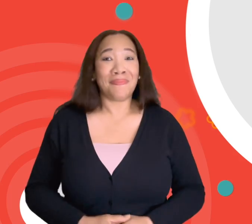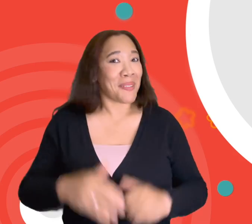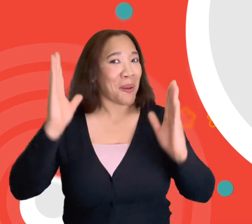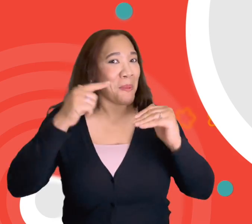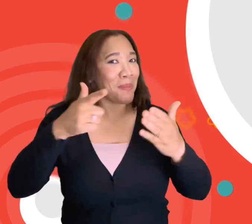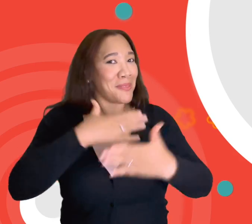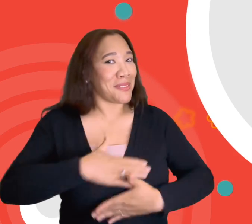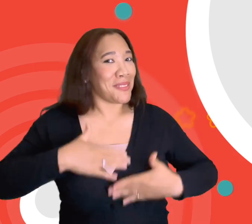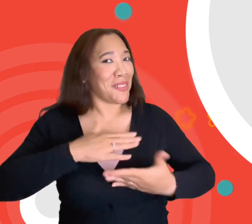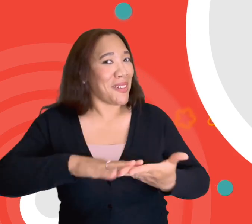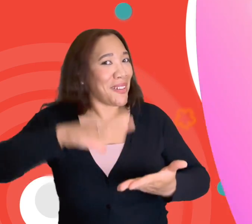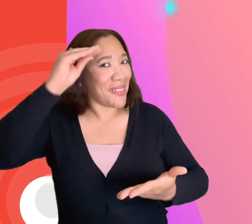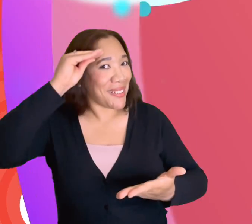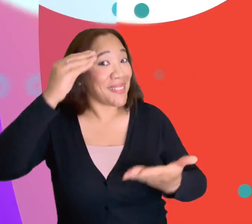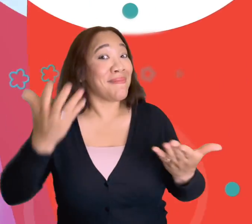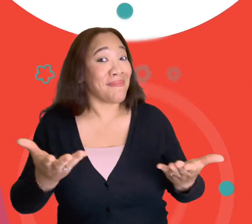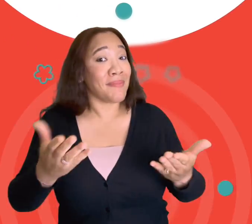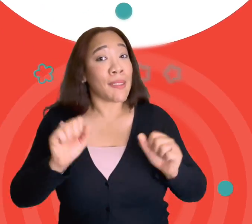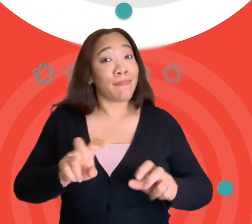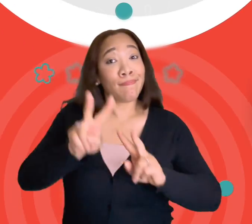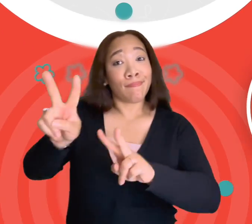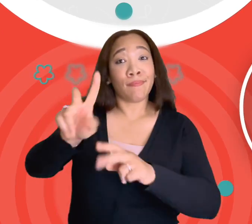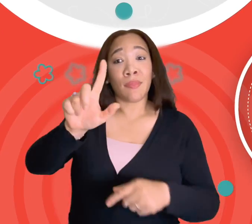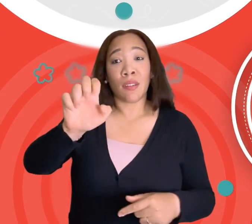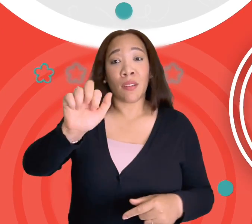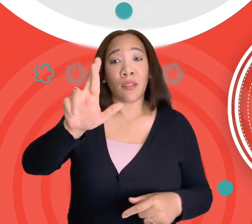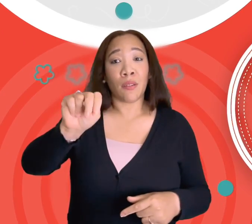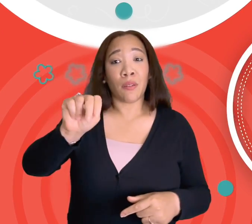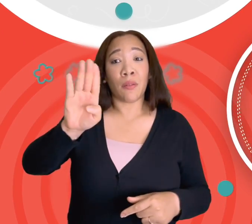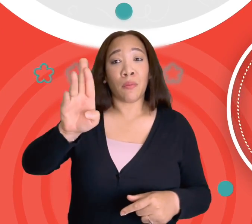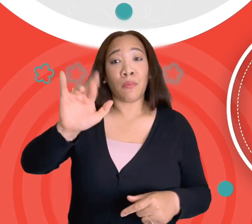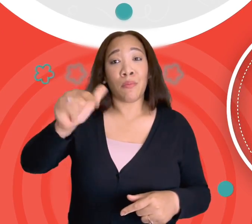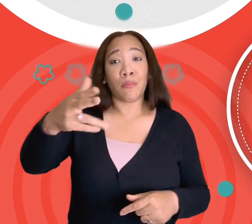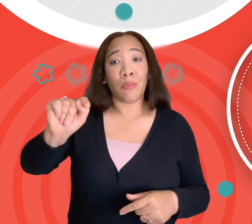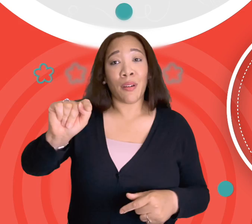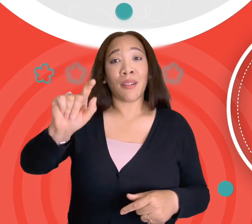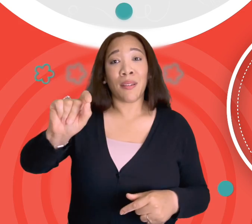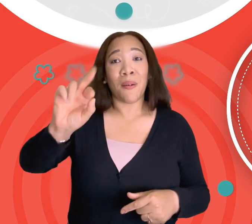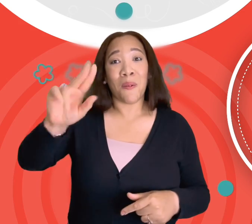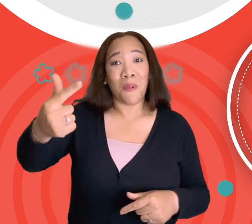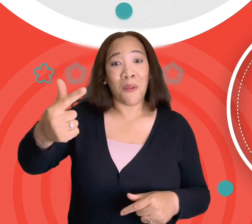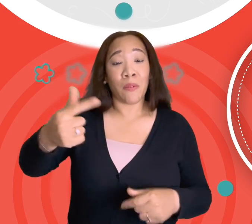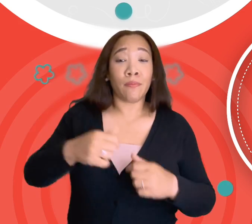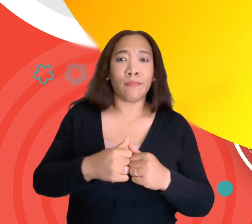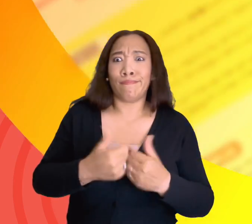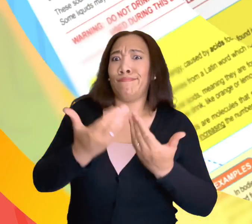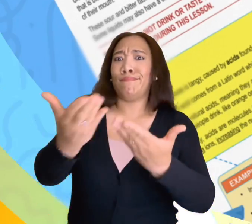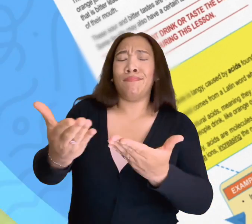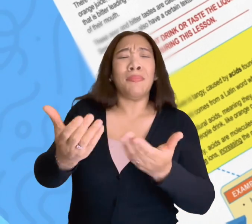us. Visit us at learnbright.org for thousands of free